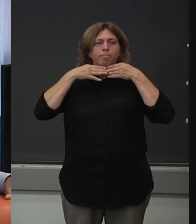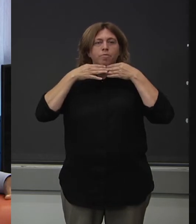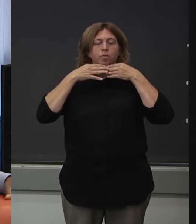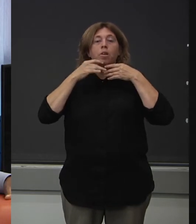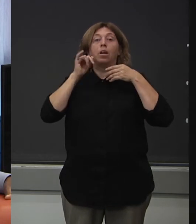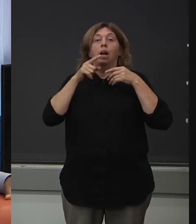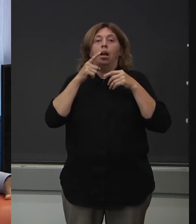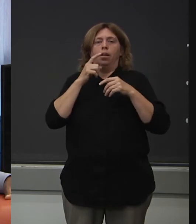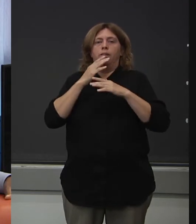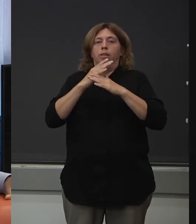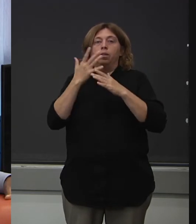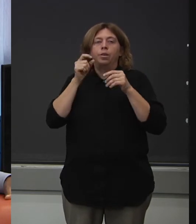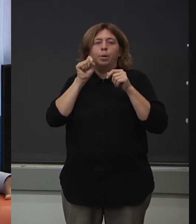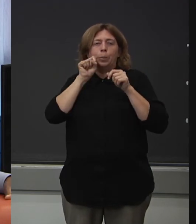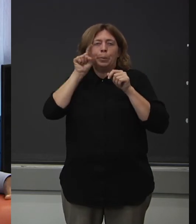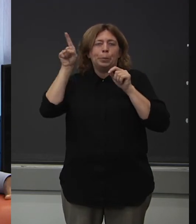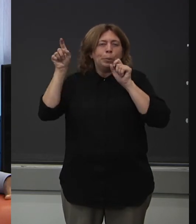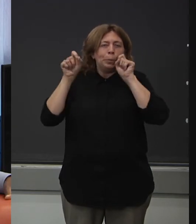are